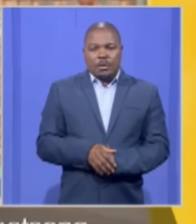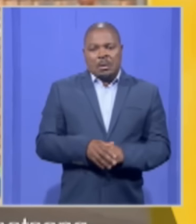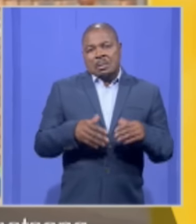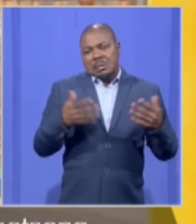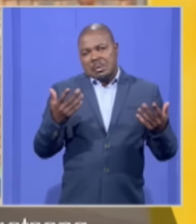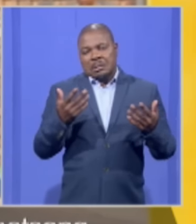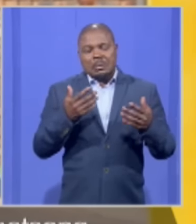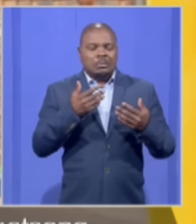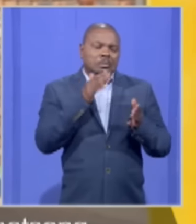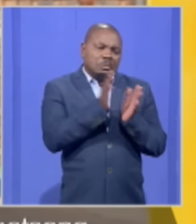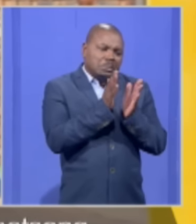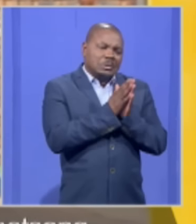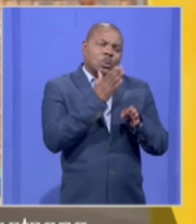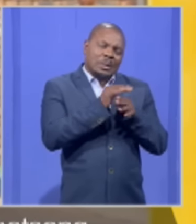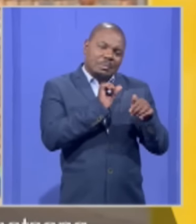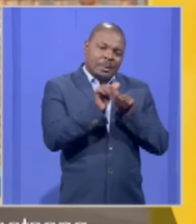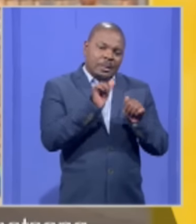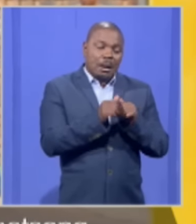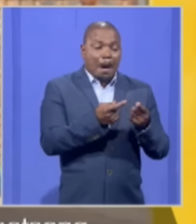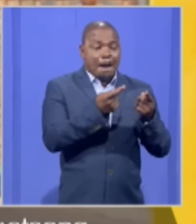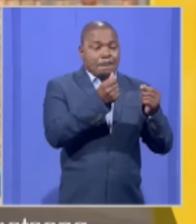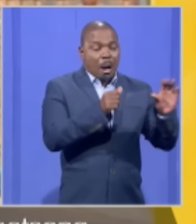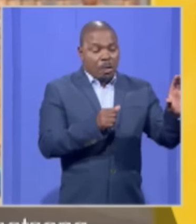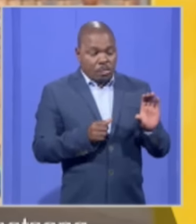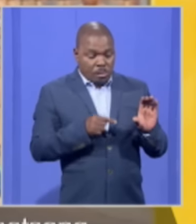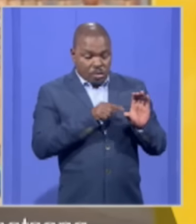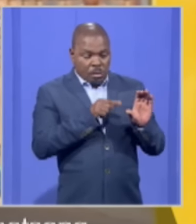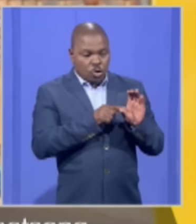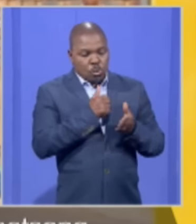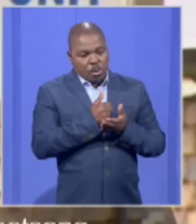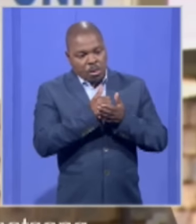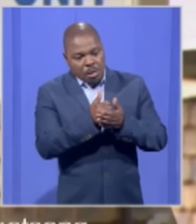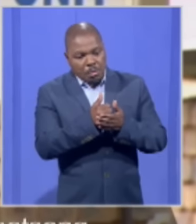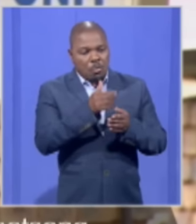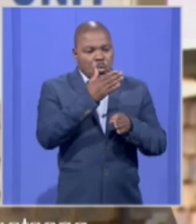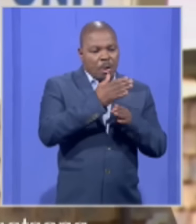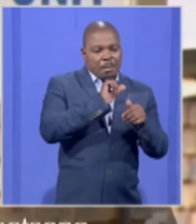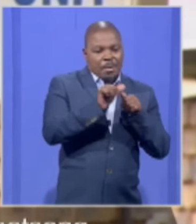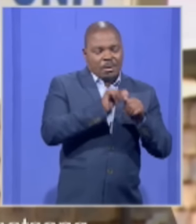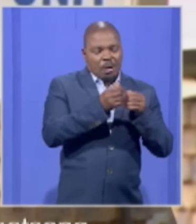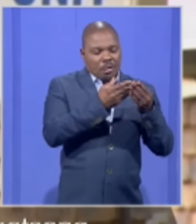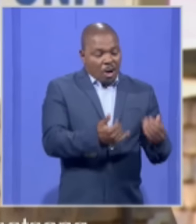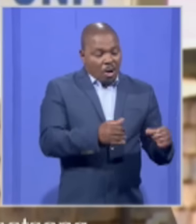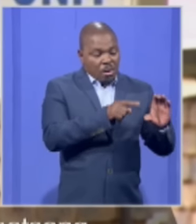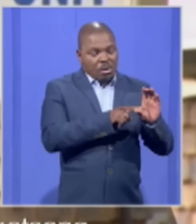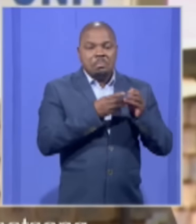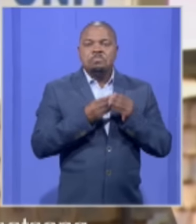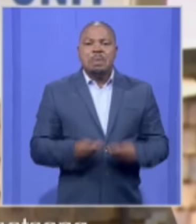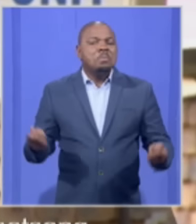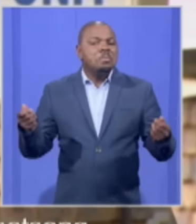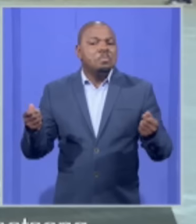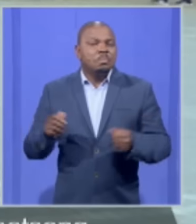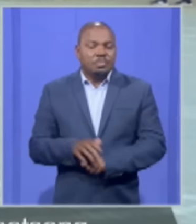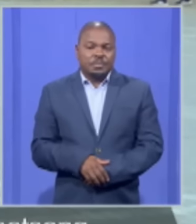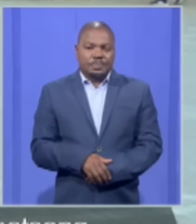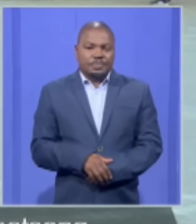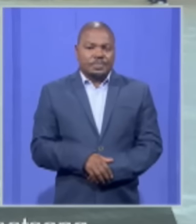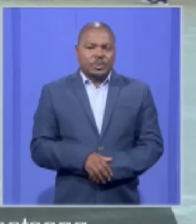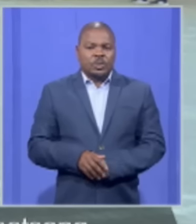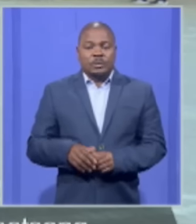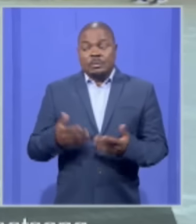tse di botoka, madi a neng a beetswe thoko go bakela badiri ditiro tse di botoka a nyeletse. Whereas we are saying